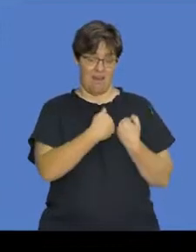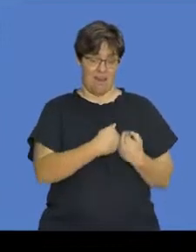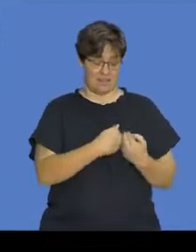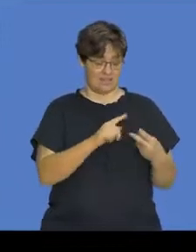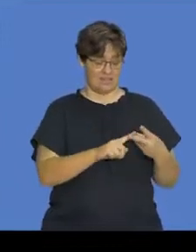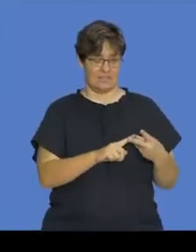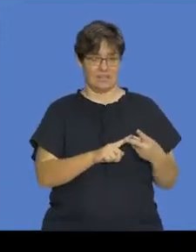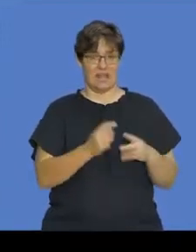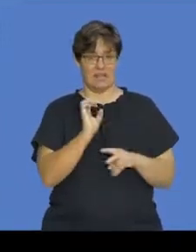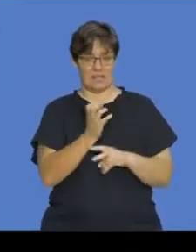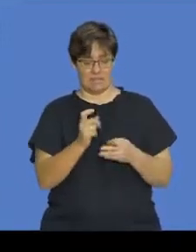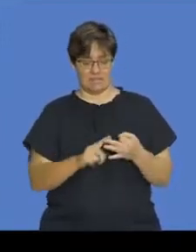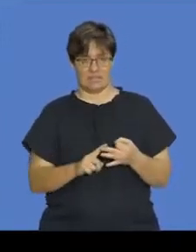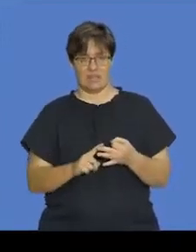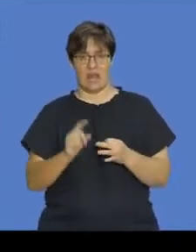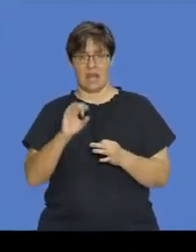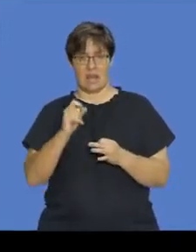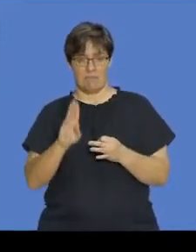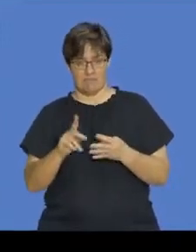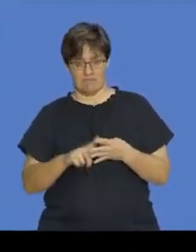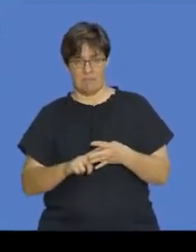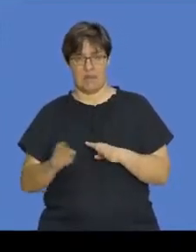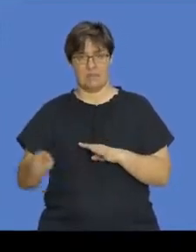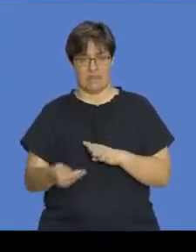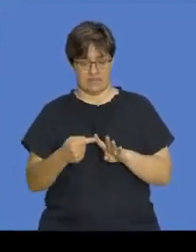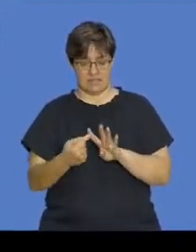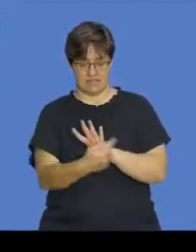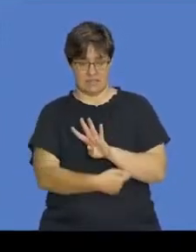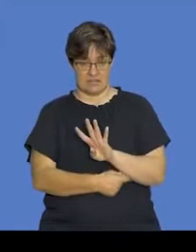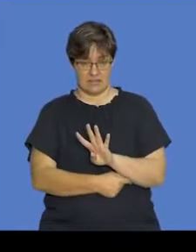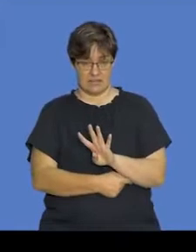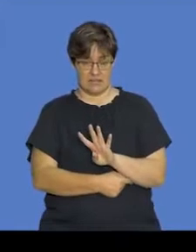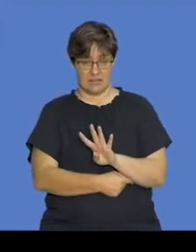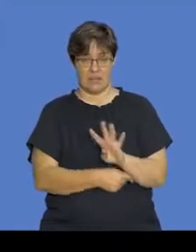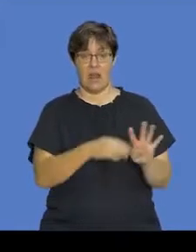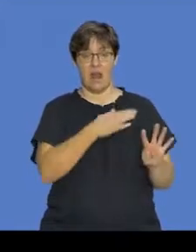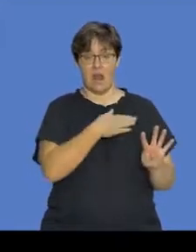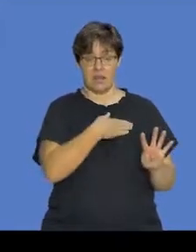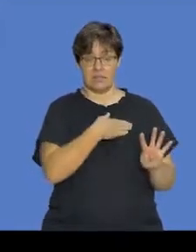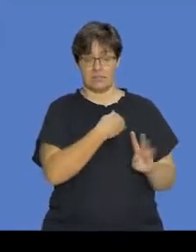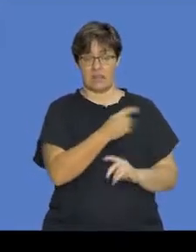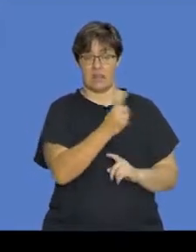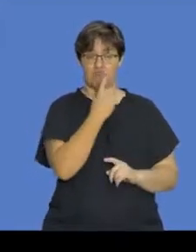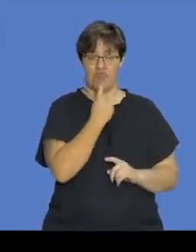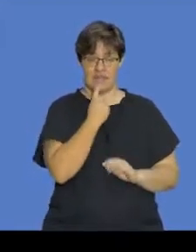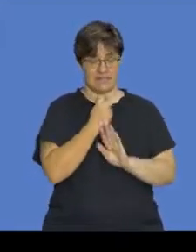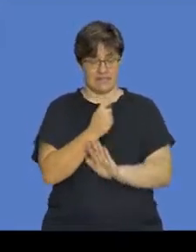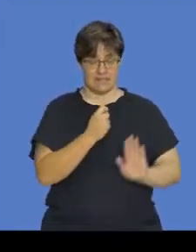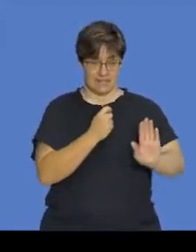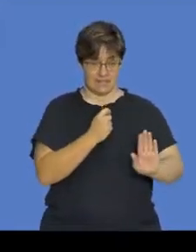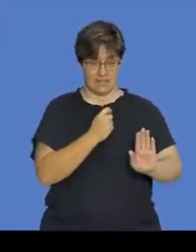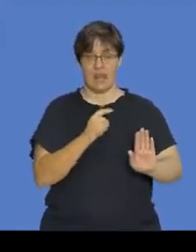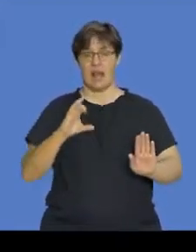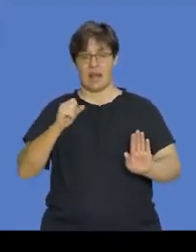the diamonds, the clubs, and the spades. Remember the hearts and the diamonds, these are the red cards,